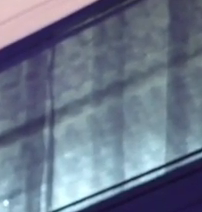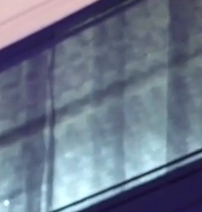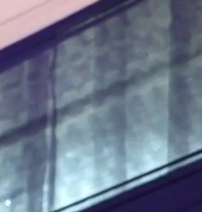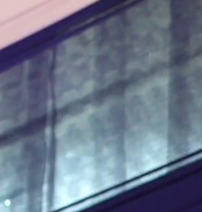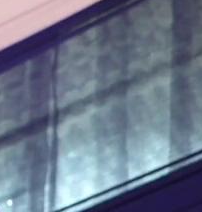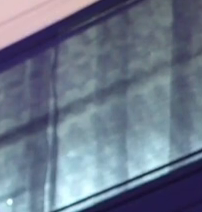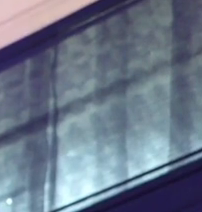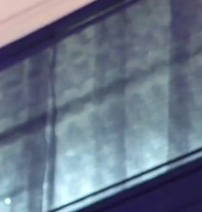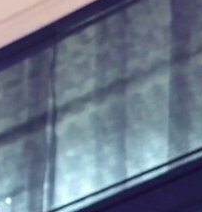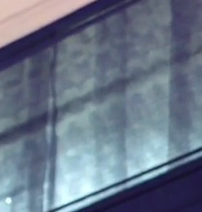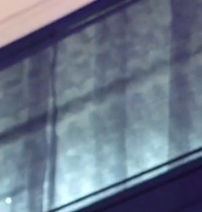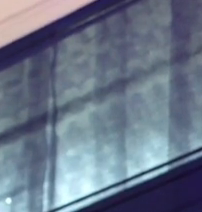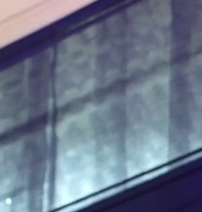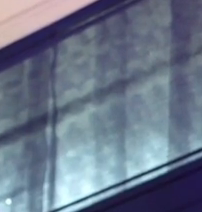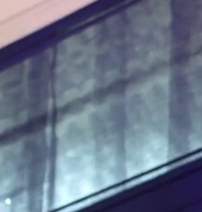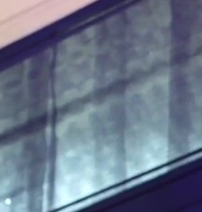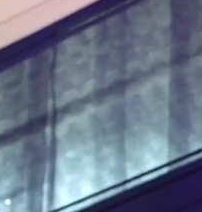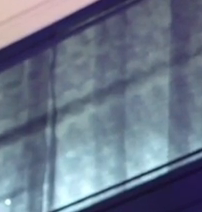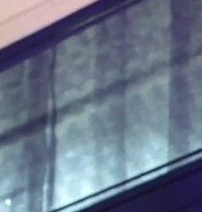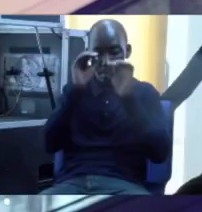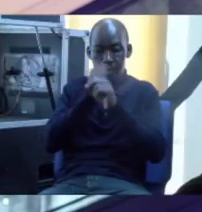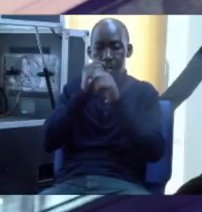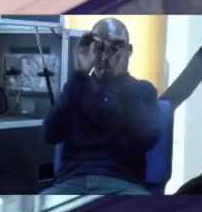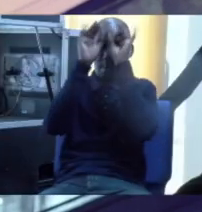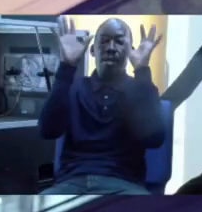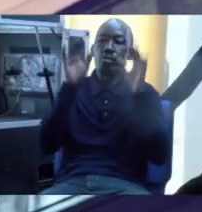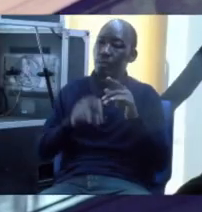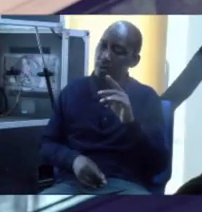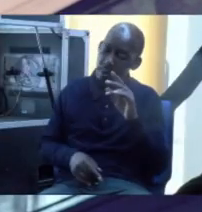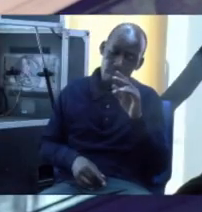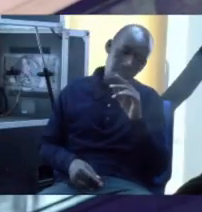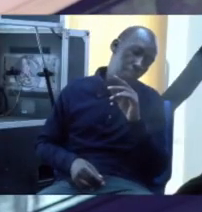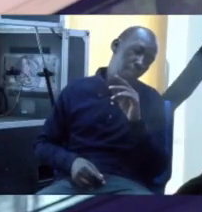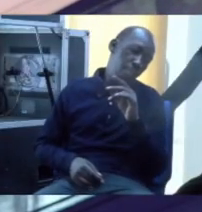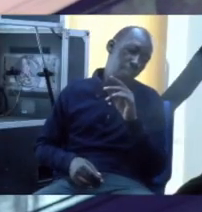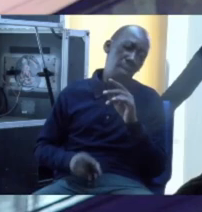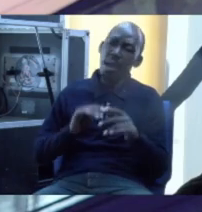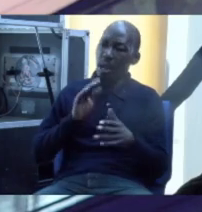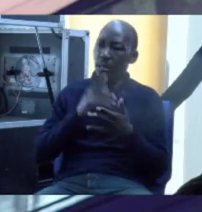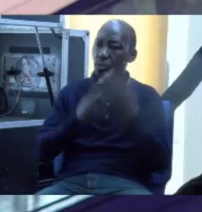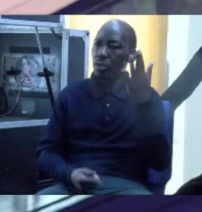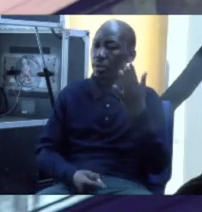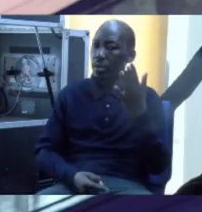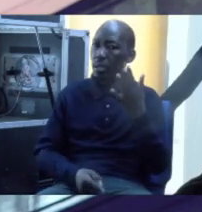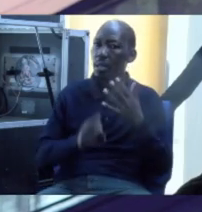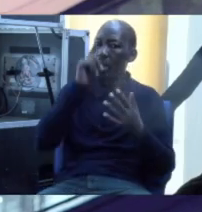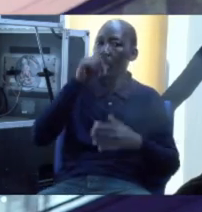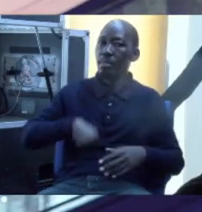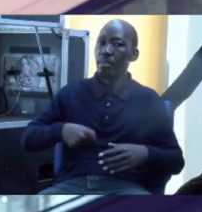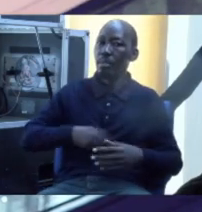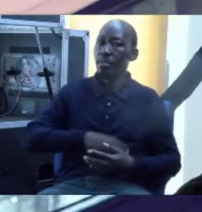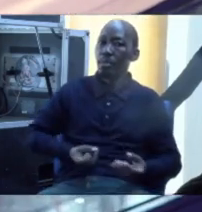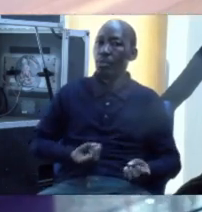anaanza kumanufacture muujiza. It's like that's the time God is manufacturing a miracle. Ati ni nini? Mm-hmm. Ati anaumwa na tumbo.